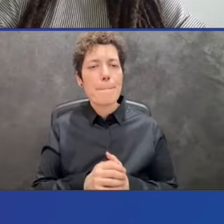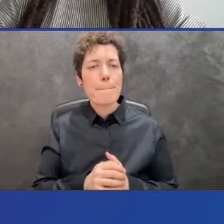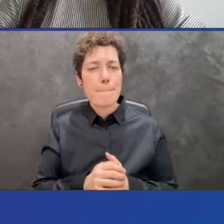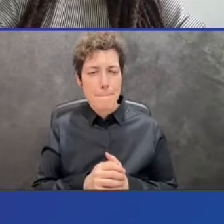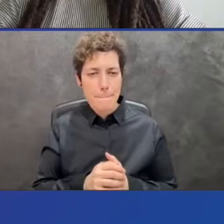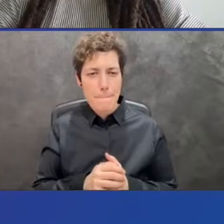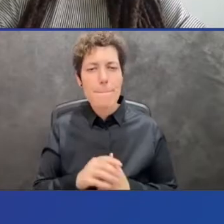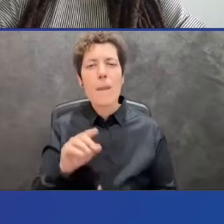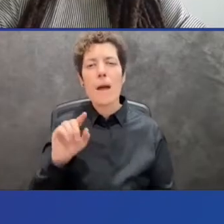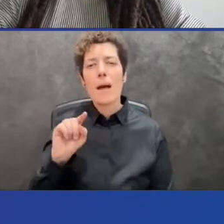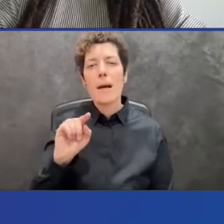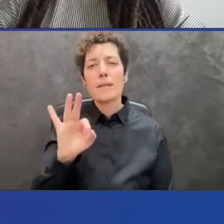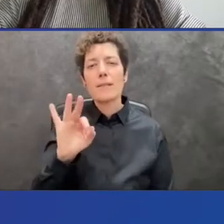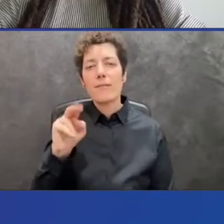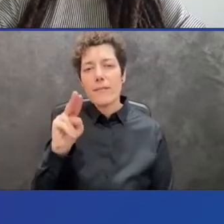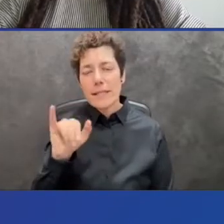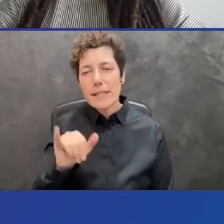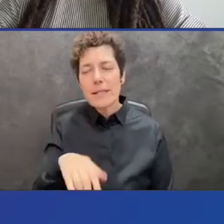Tiffany's amplification